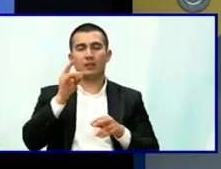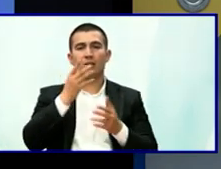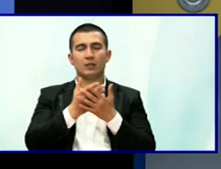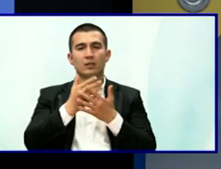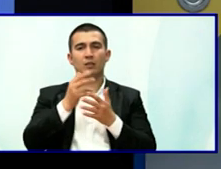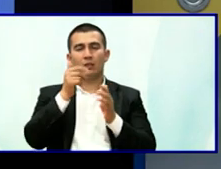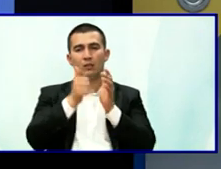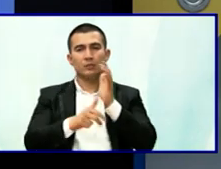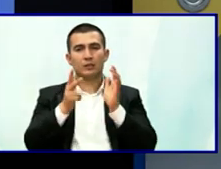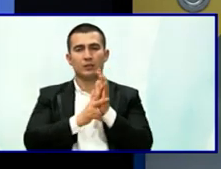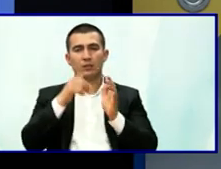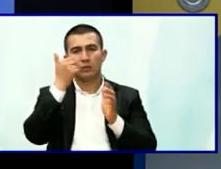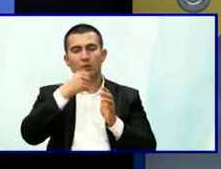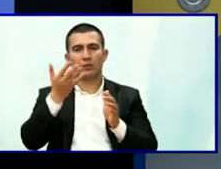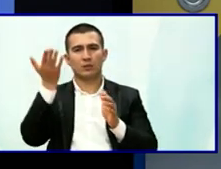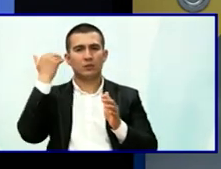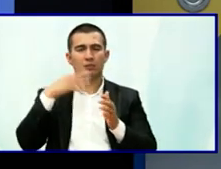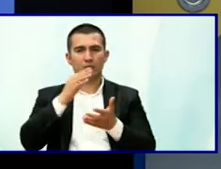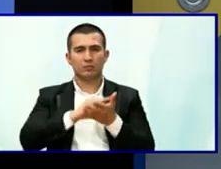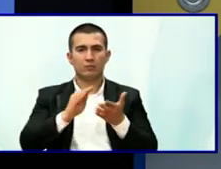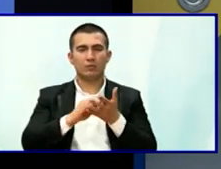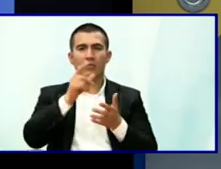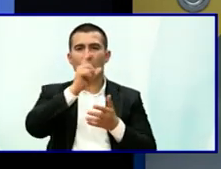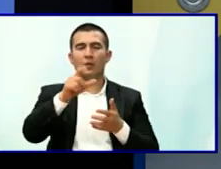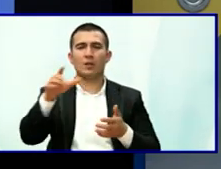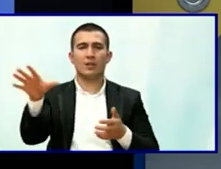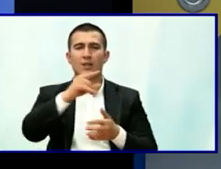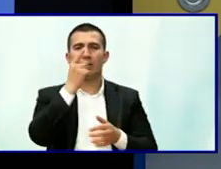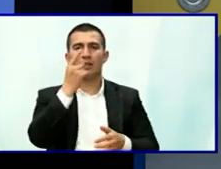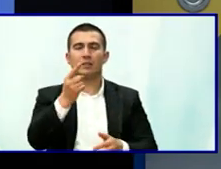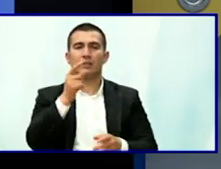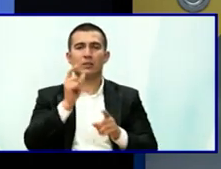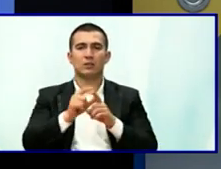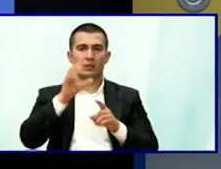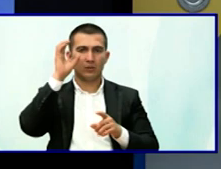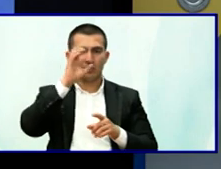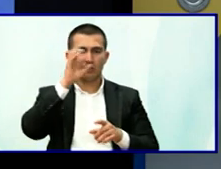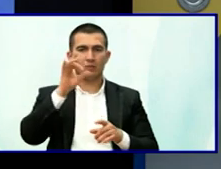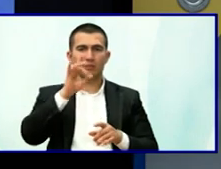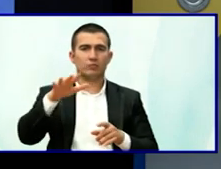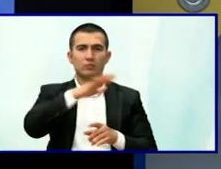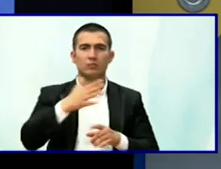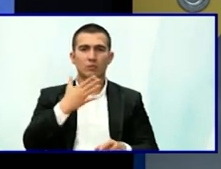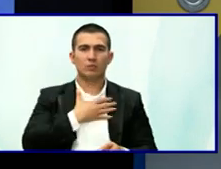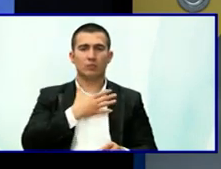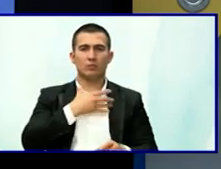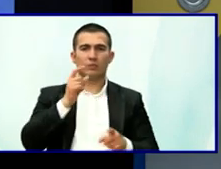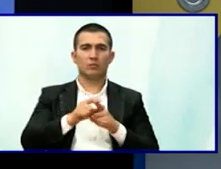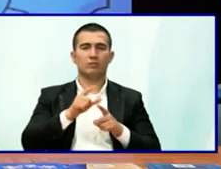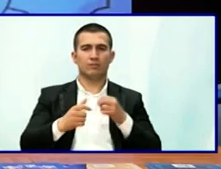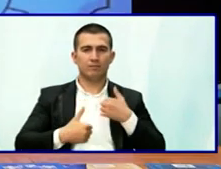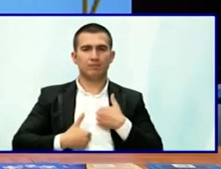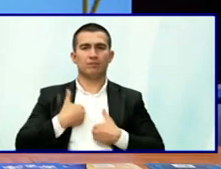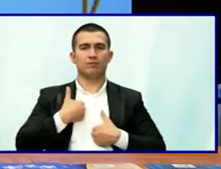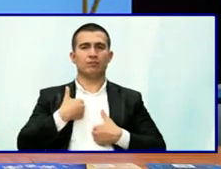1968-yil yozilgan. Qasidaning har bir bandining oxirida O'zbekiston vatanim mening degan faxr